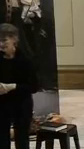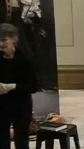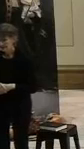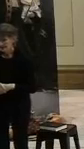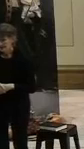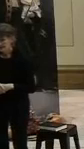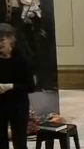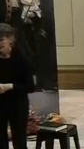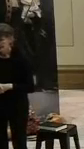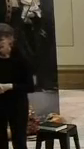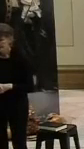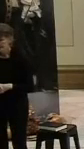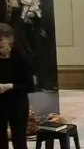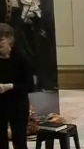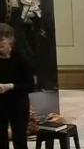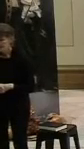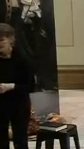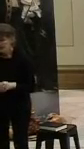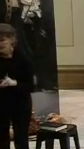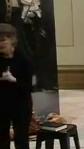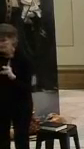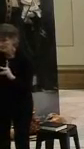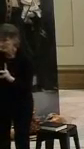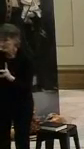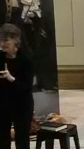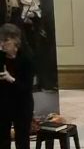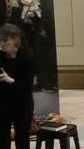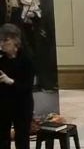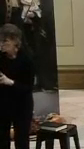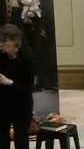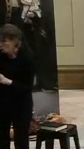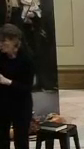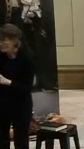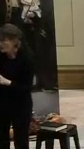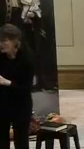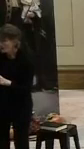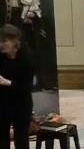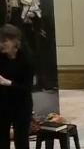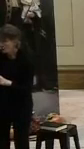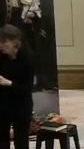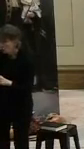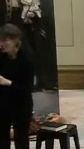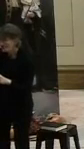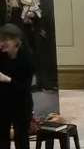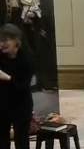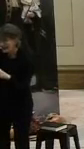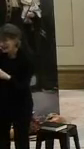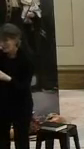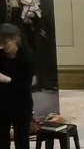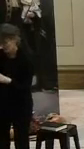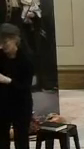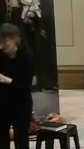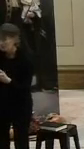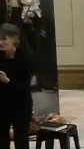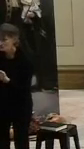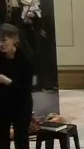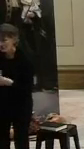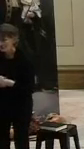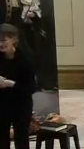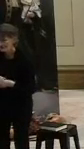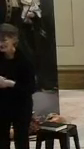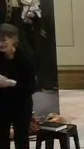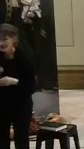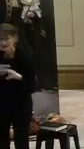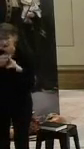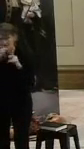me, those who speak in my name, know the truth. In the name of the Father, and of the Son,